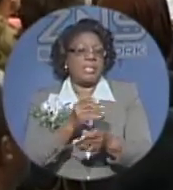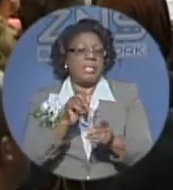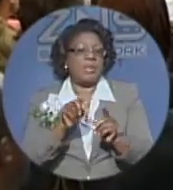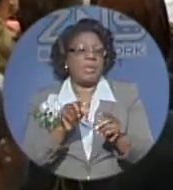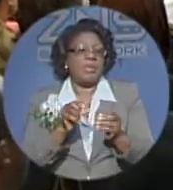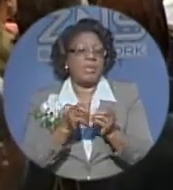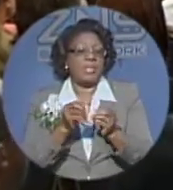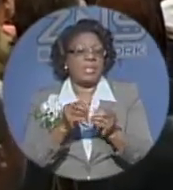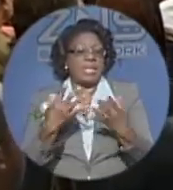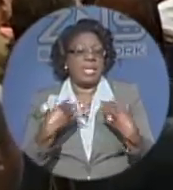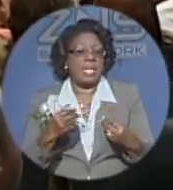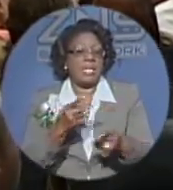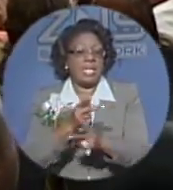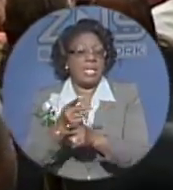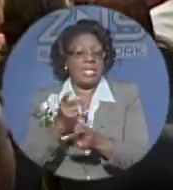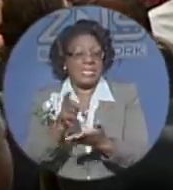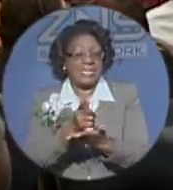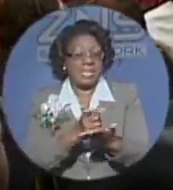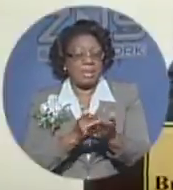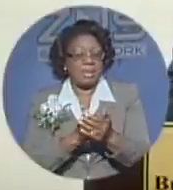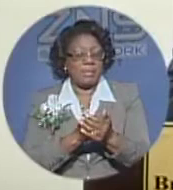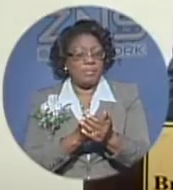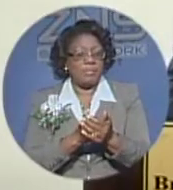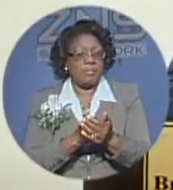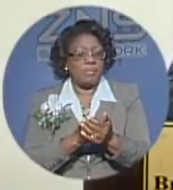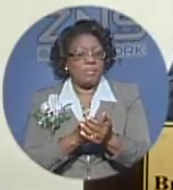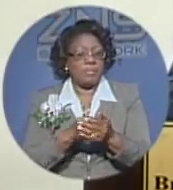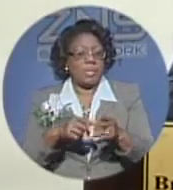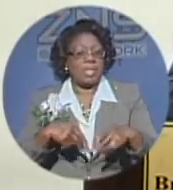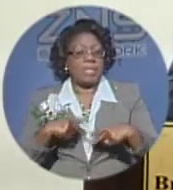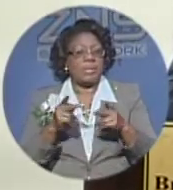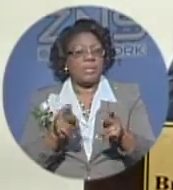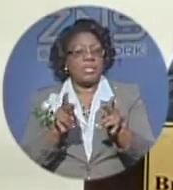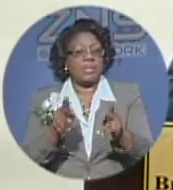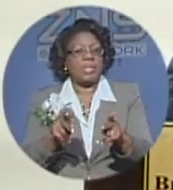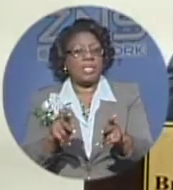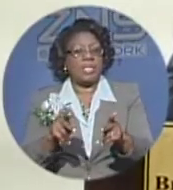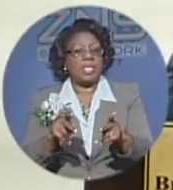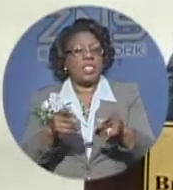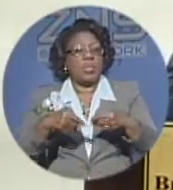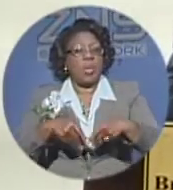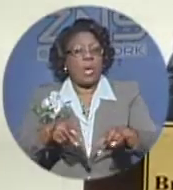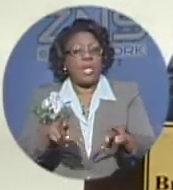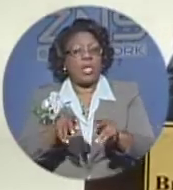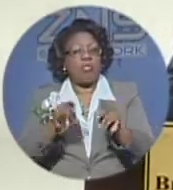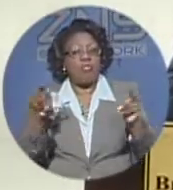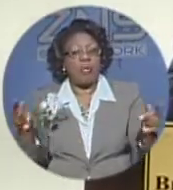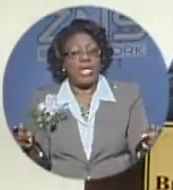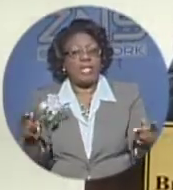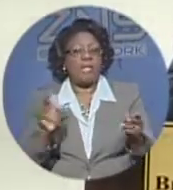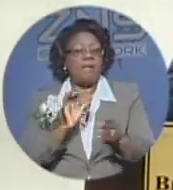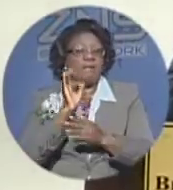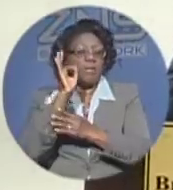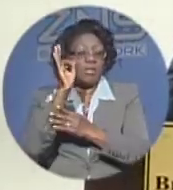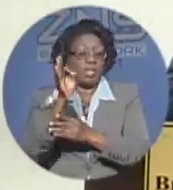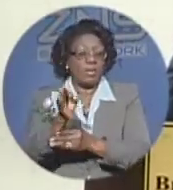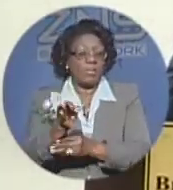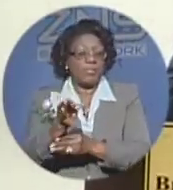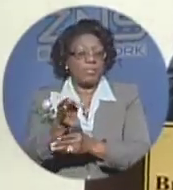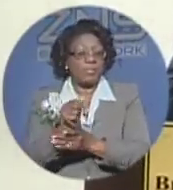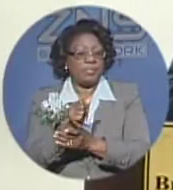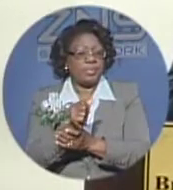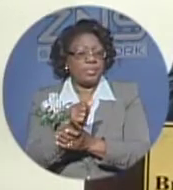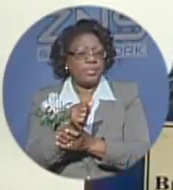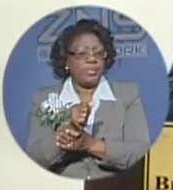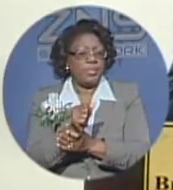is one area resilient to recession. Therefore, it has the possibilities of providing a great future. At the end of 12 months,